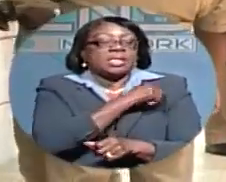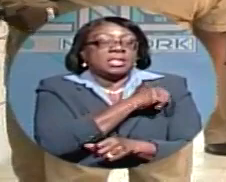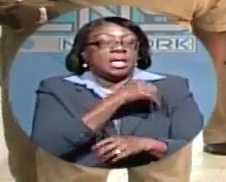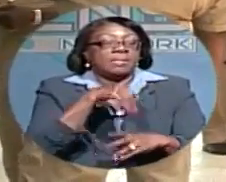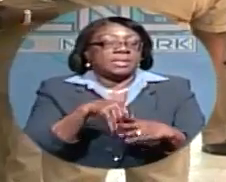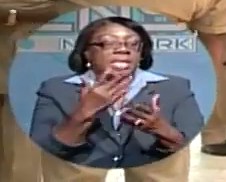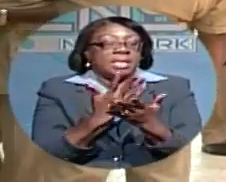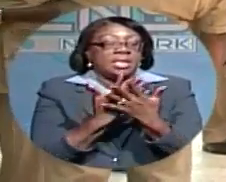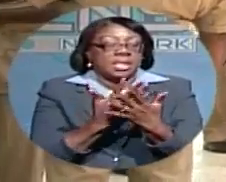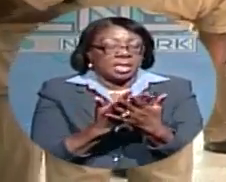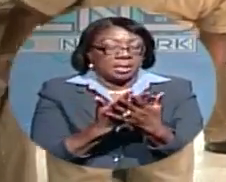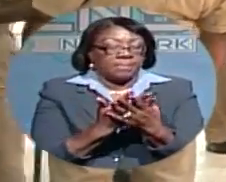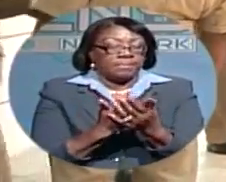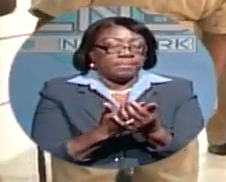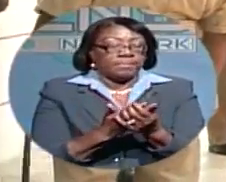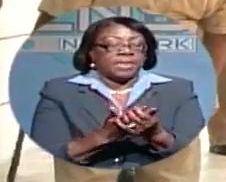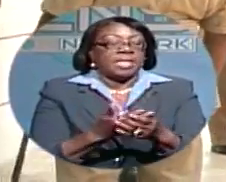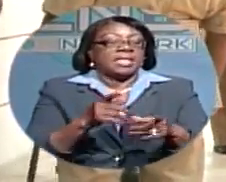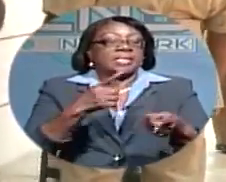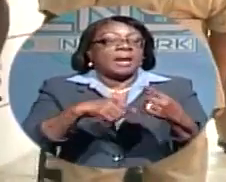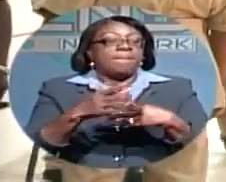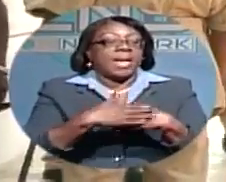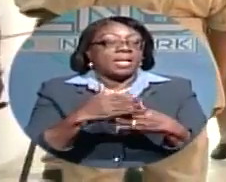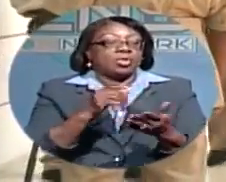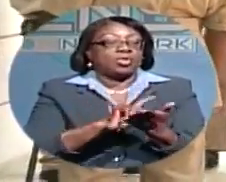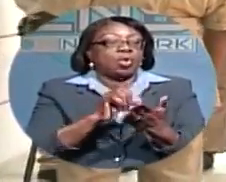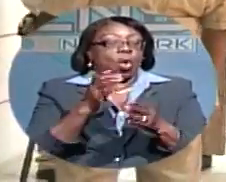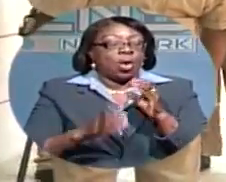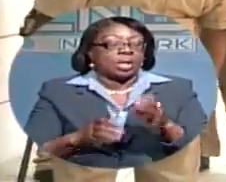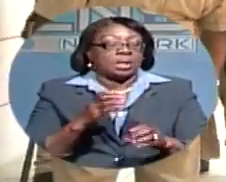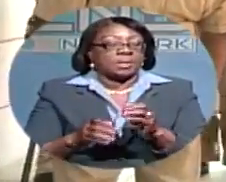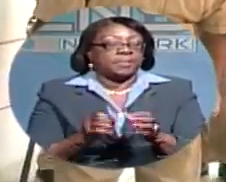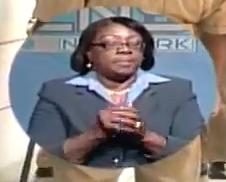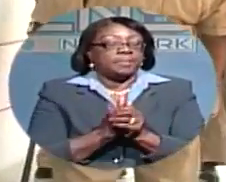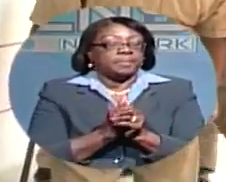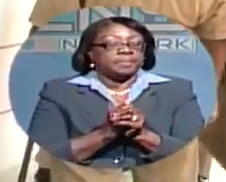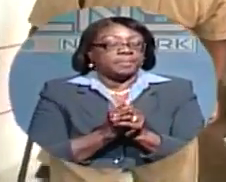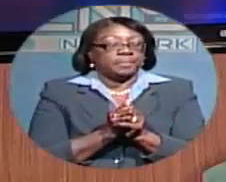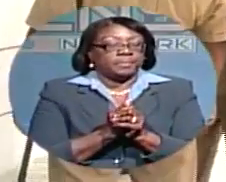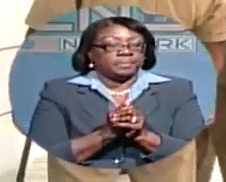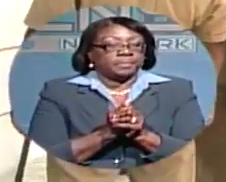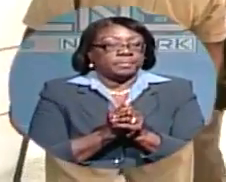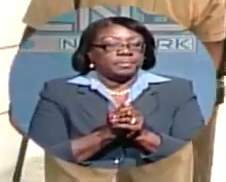July 4th when a voluntary bill of indictment will be filed. Fern Carey, ZNS News.